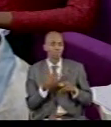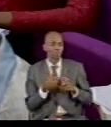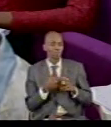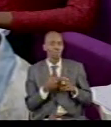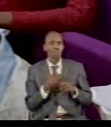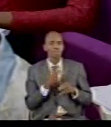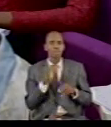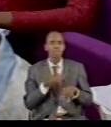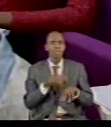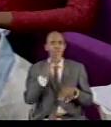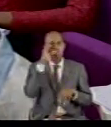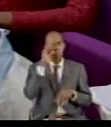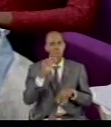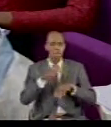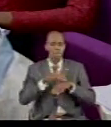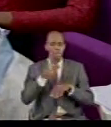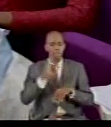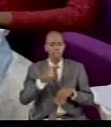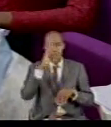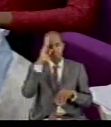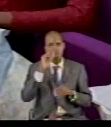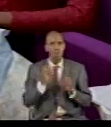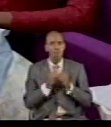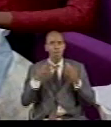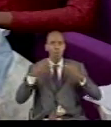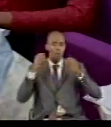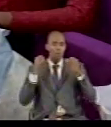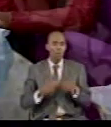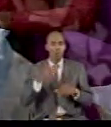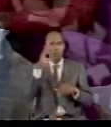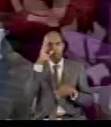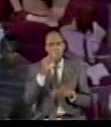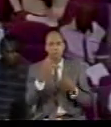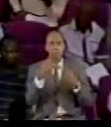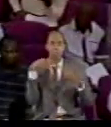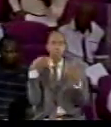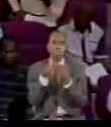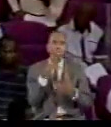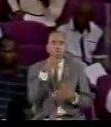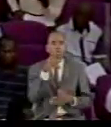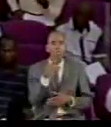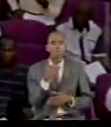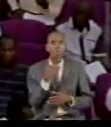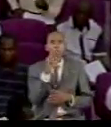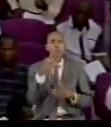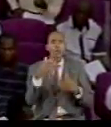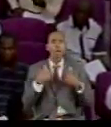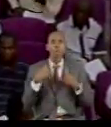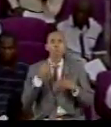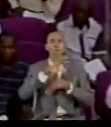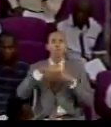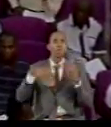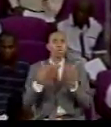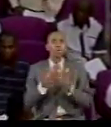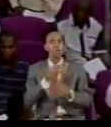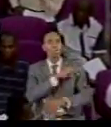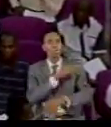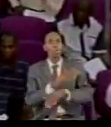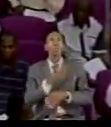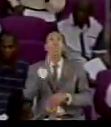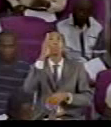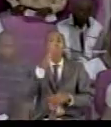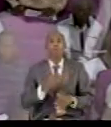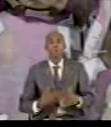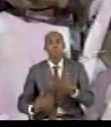earthly man, powerless man, even if he comes against you, you have the Almighty God behind you